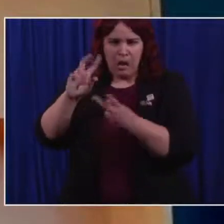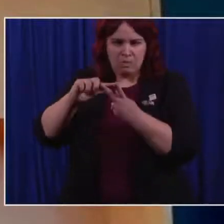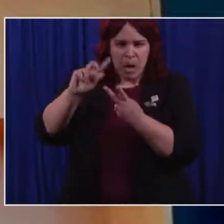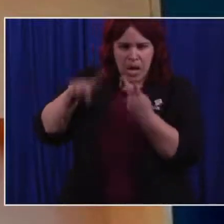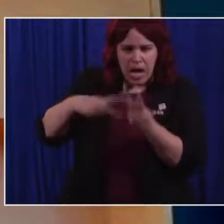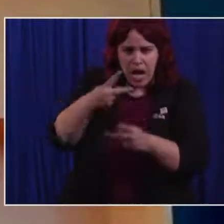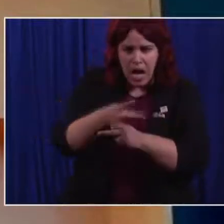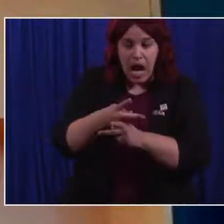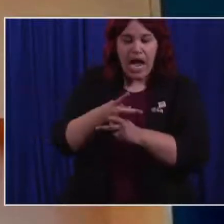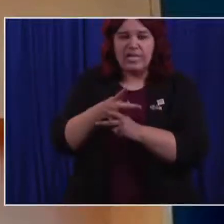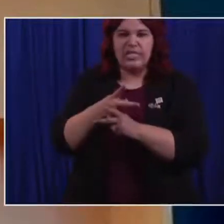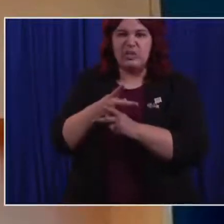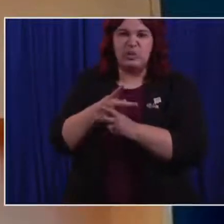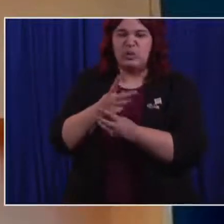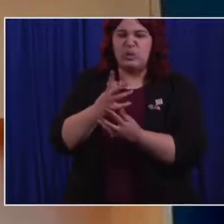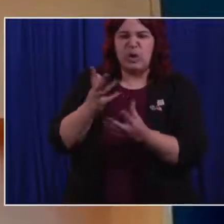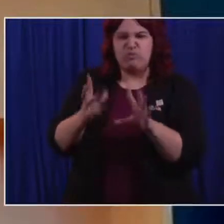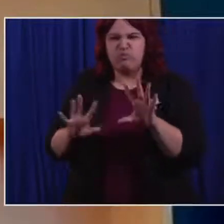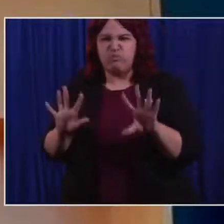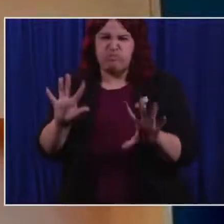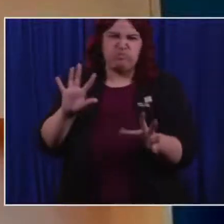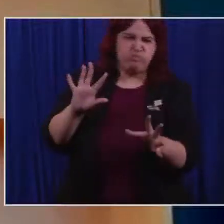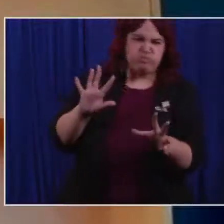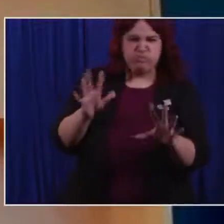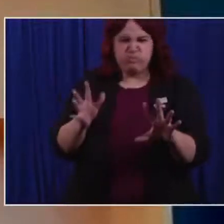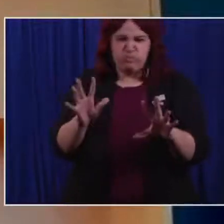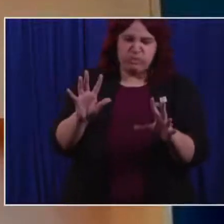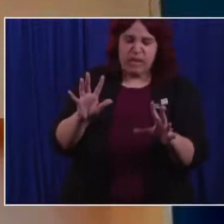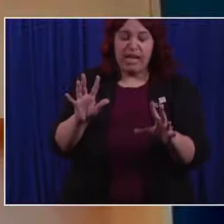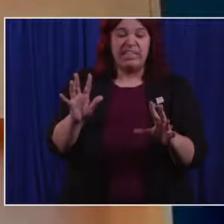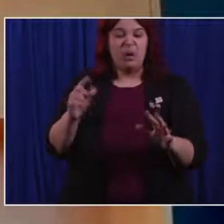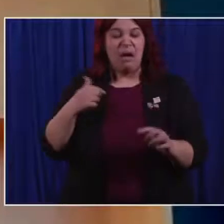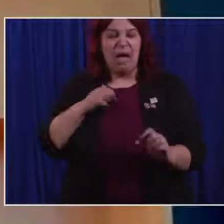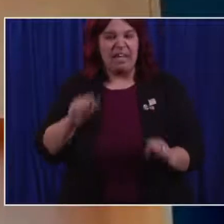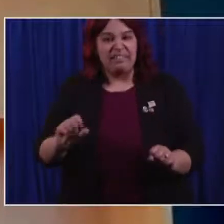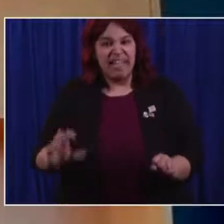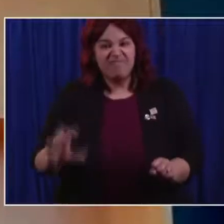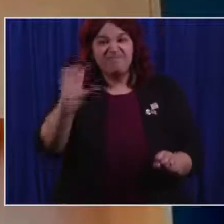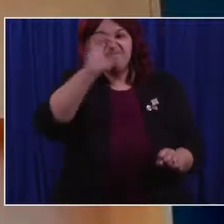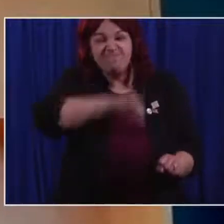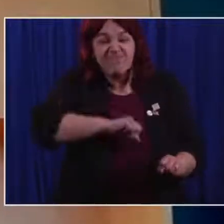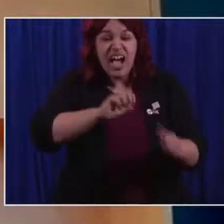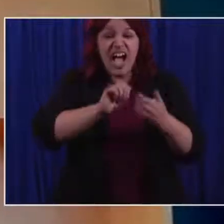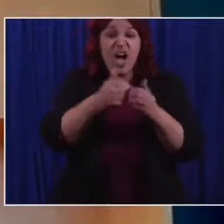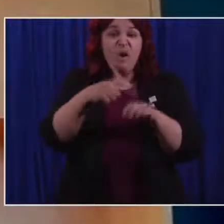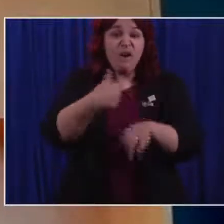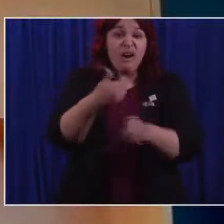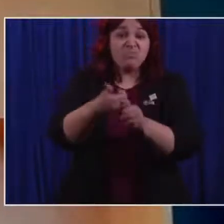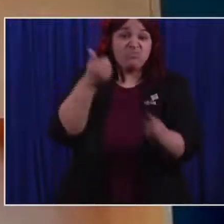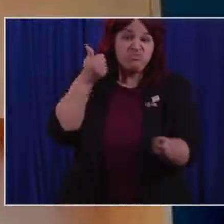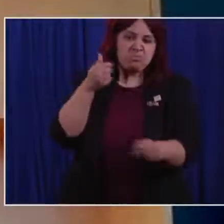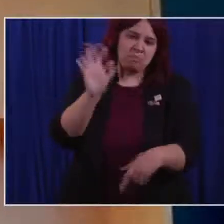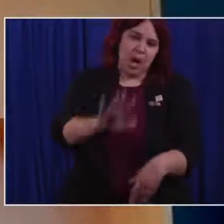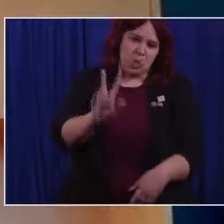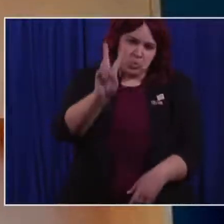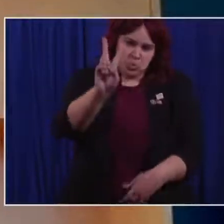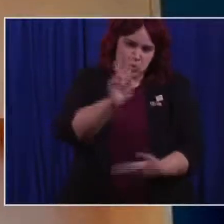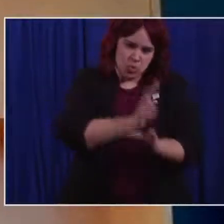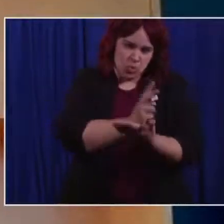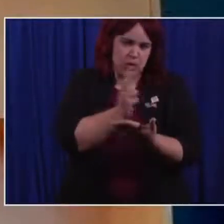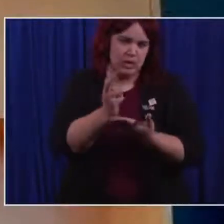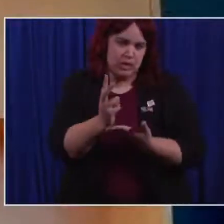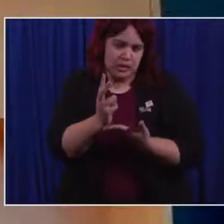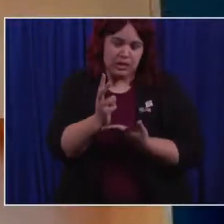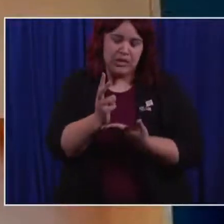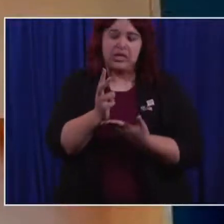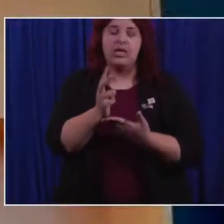best estimate is about 2 weeks. But I do want to underscore, Governor, what Jeff said, and the focus